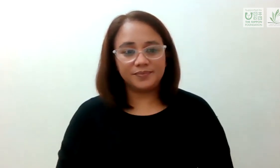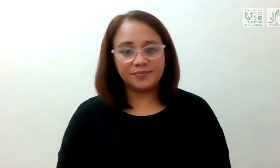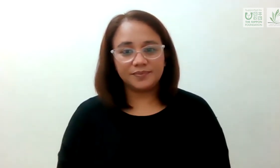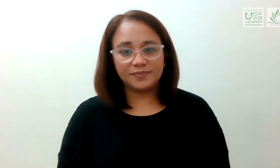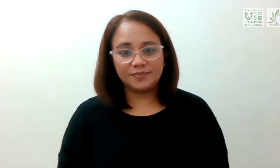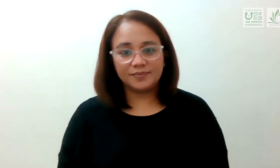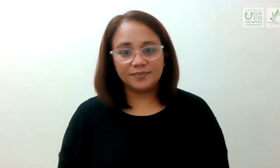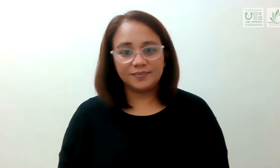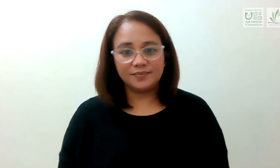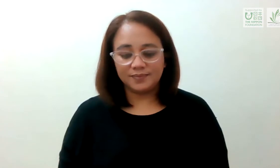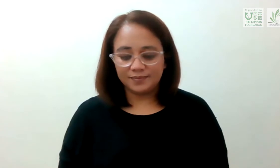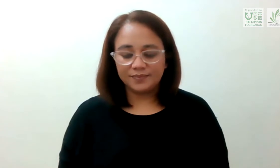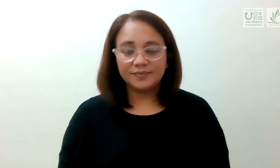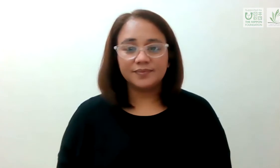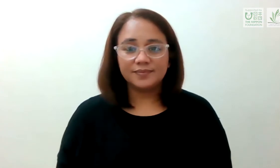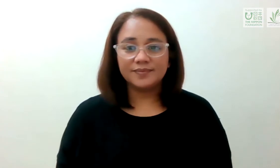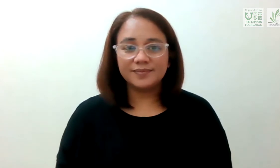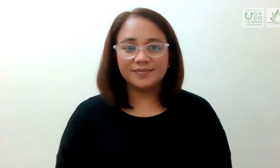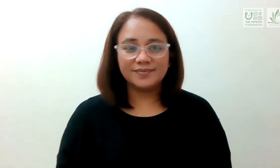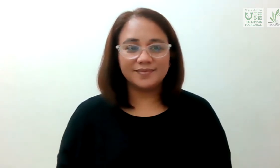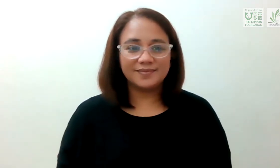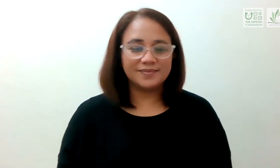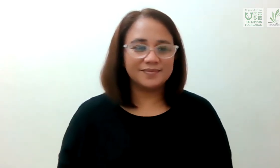Okay, sir.